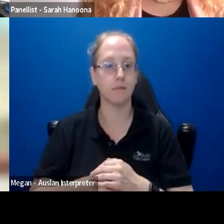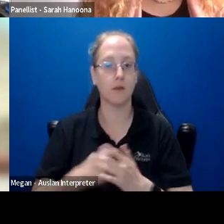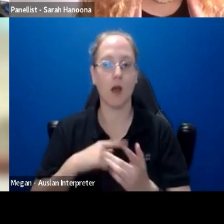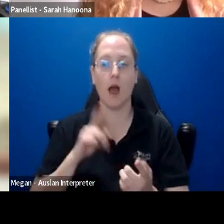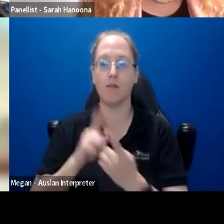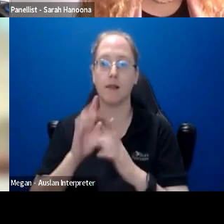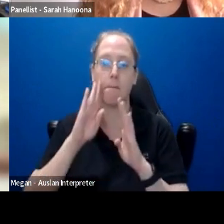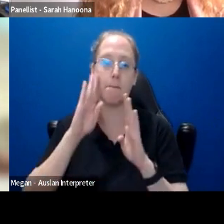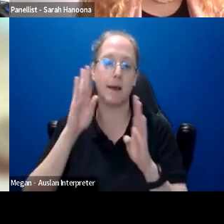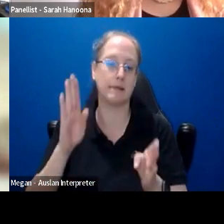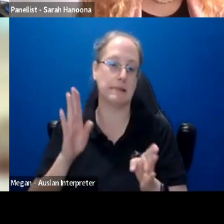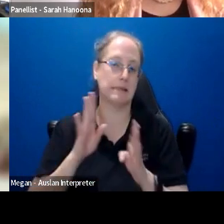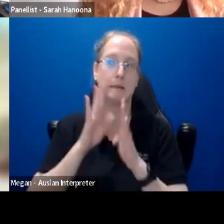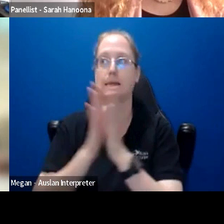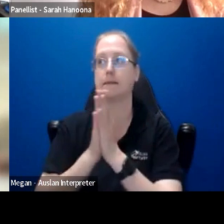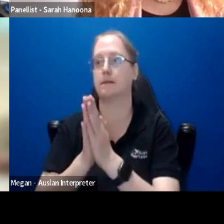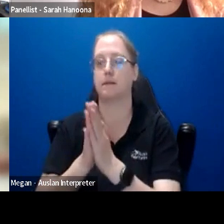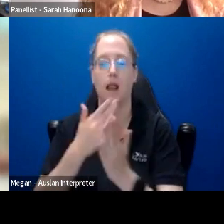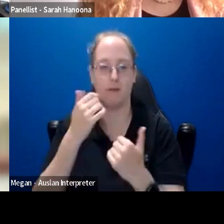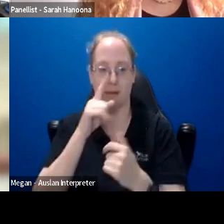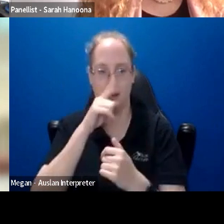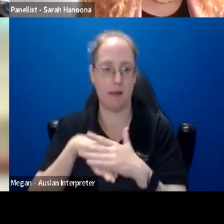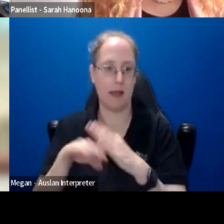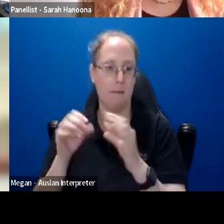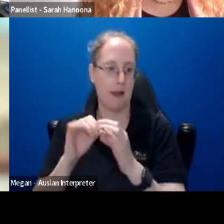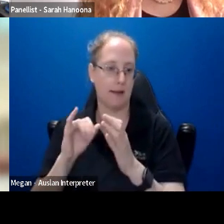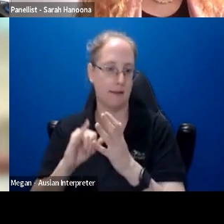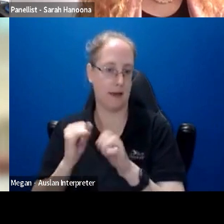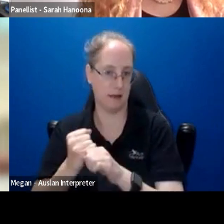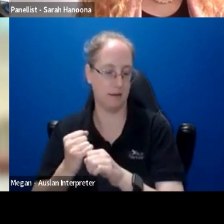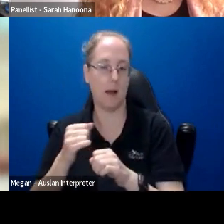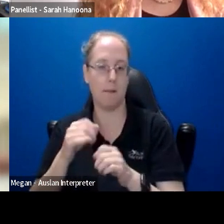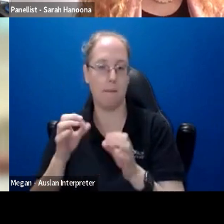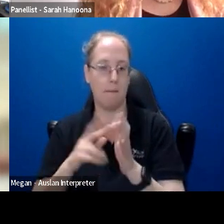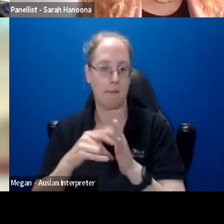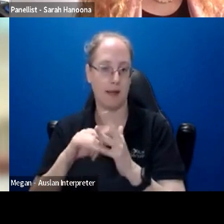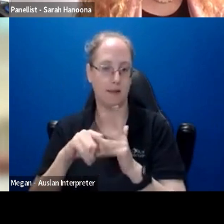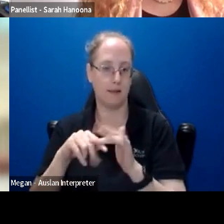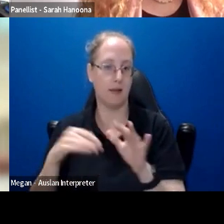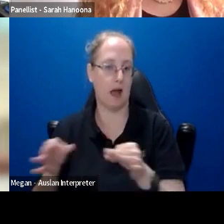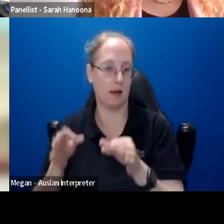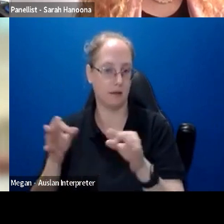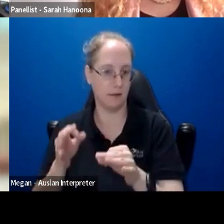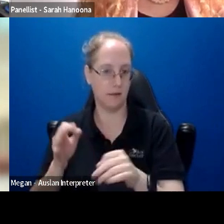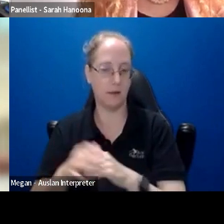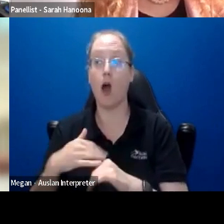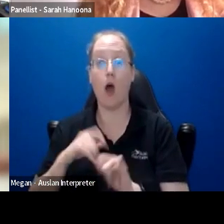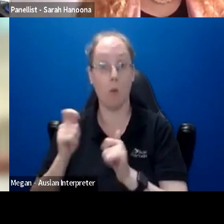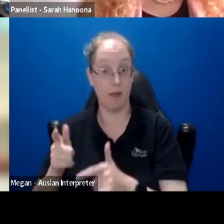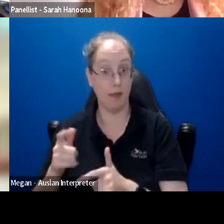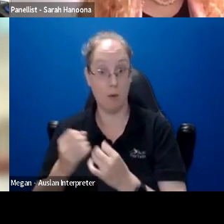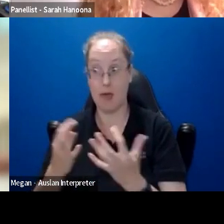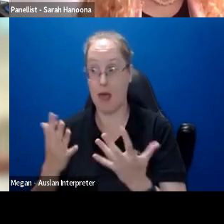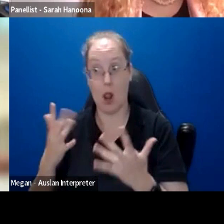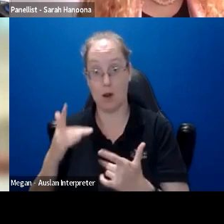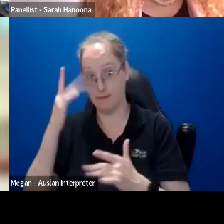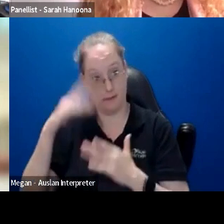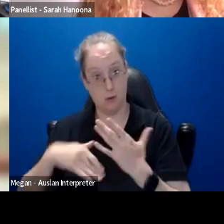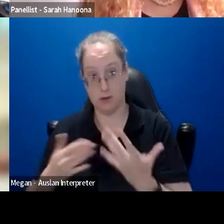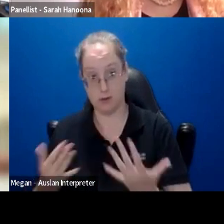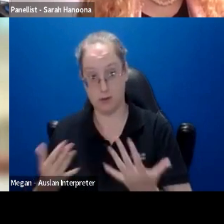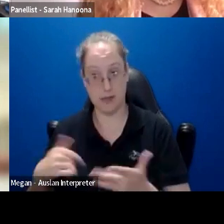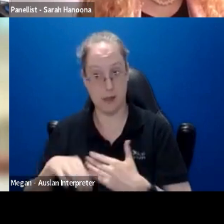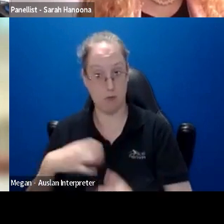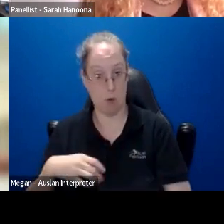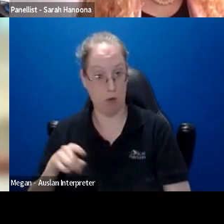amazing, lovely people at Banksia Gardens. I went to Banksia Gardens with, I didn't have much experience in the role that I